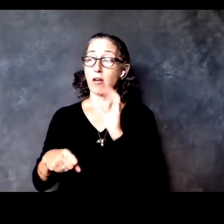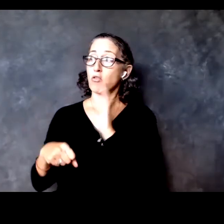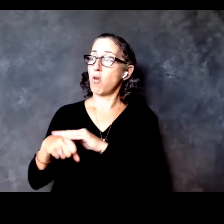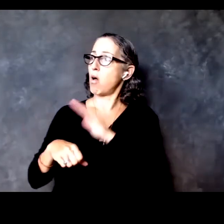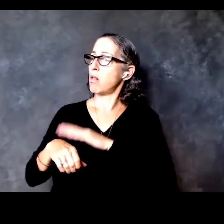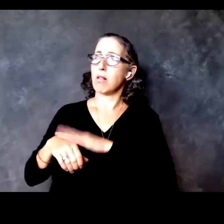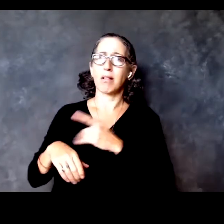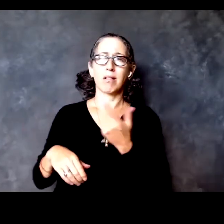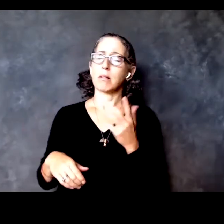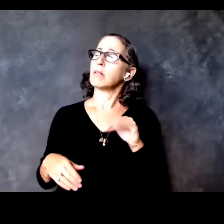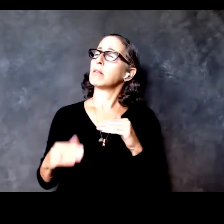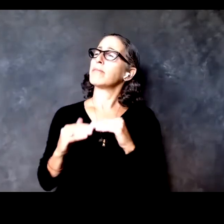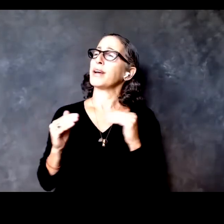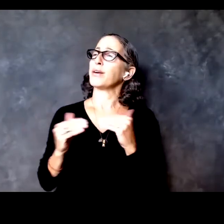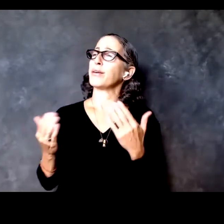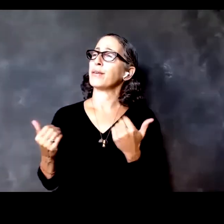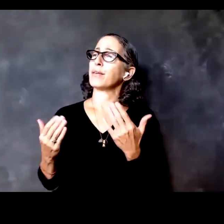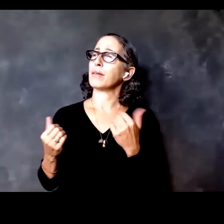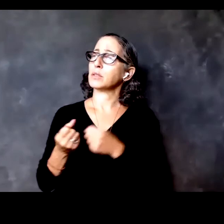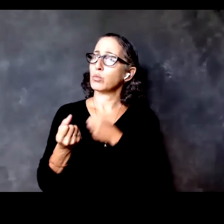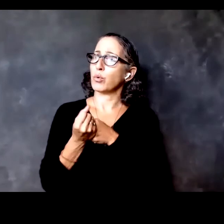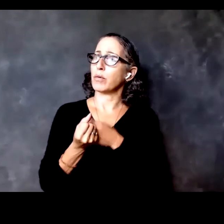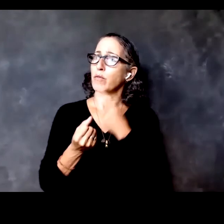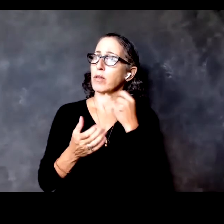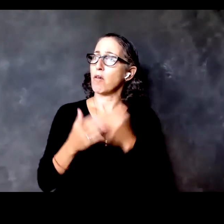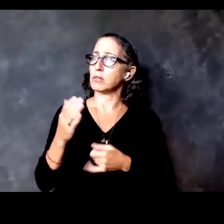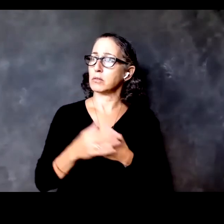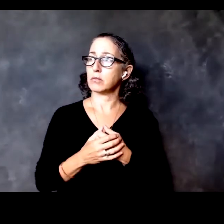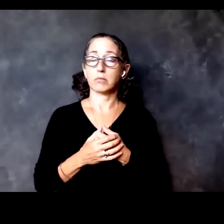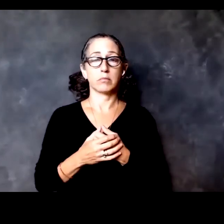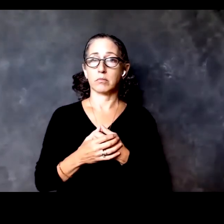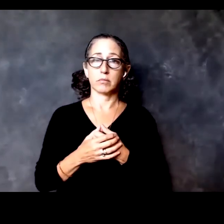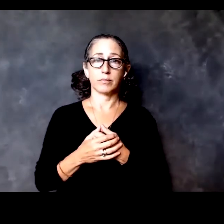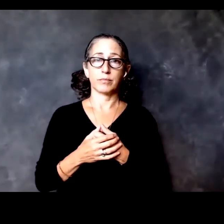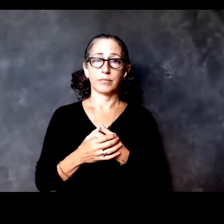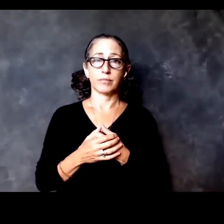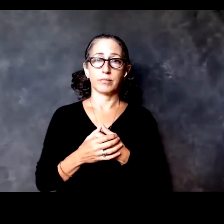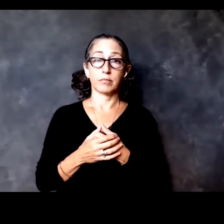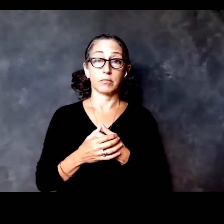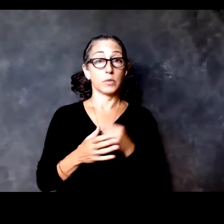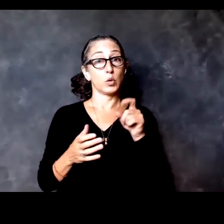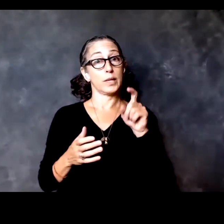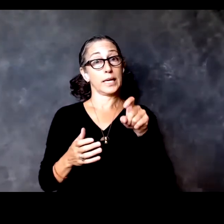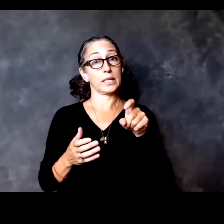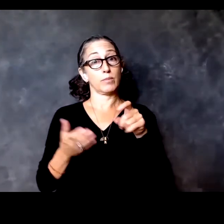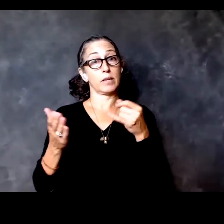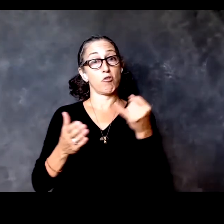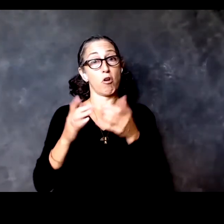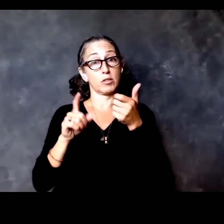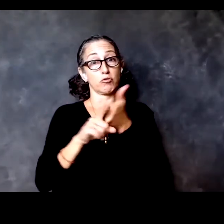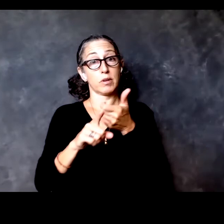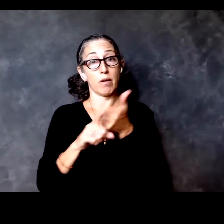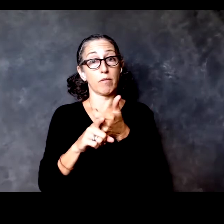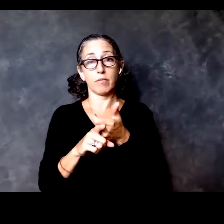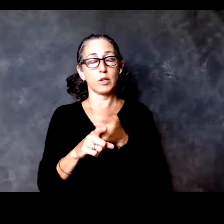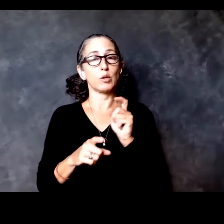get the fair share of support for the arts. And you don't have to be an artist, you just have to be an